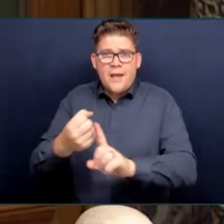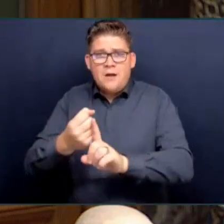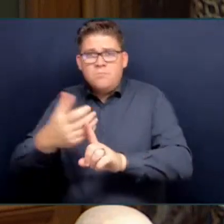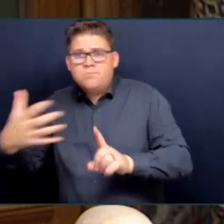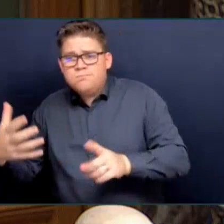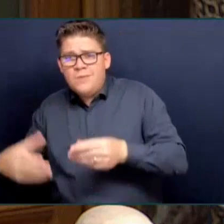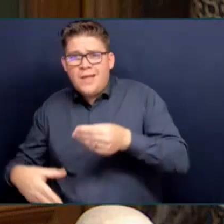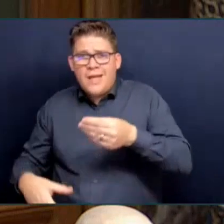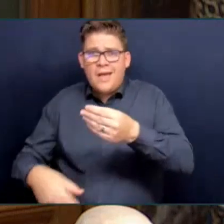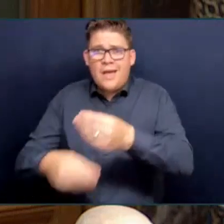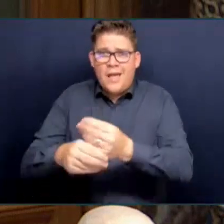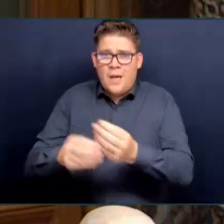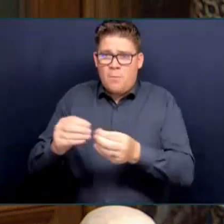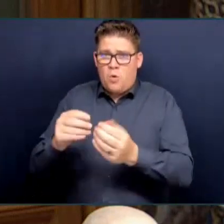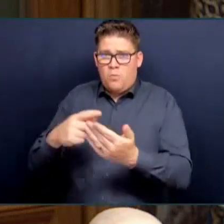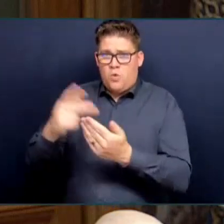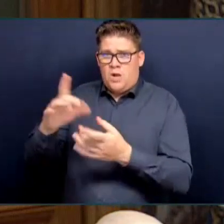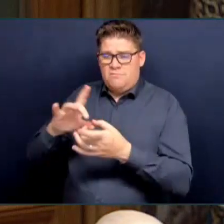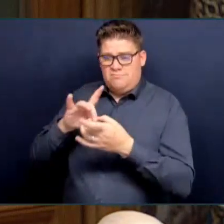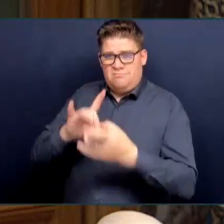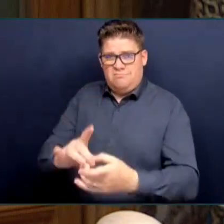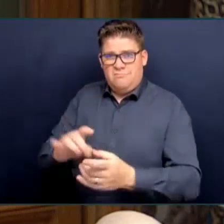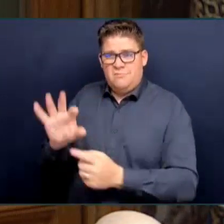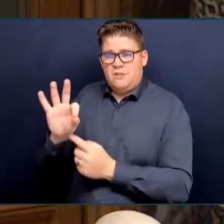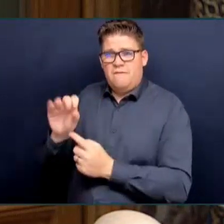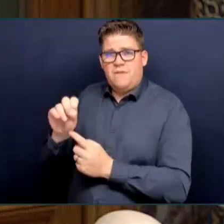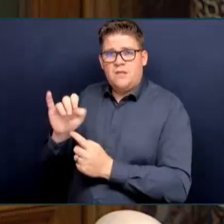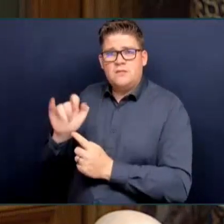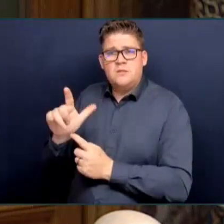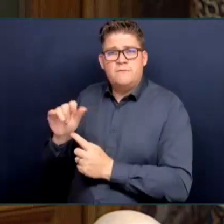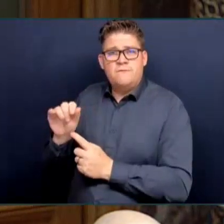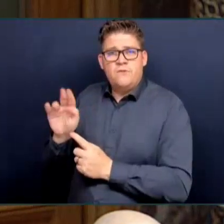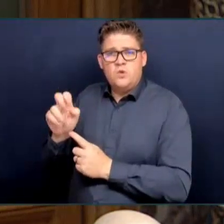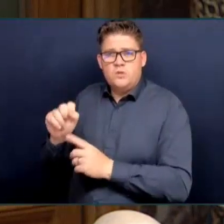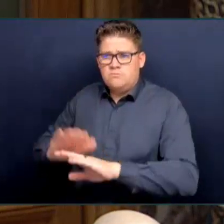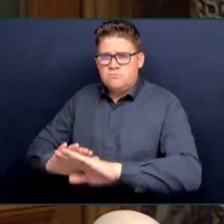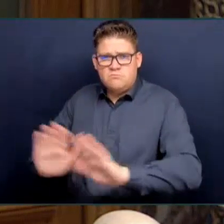Premier was recently quoted in the Globe and Mail, and he